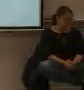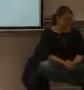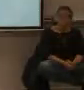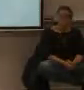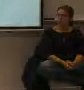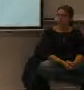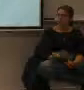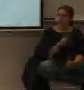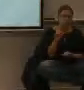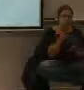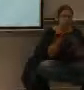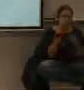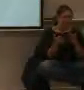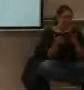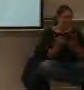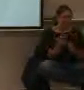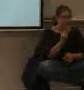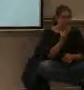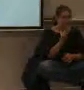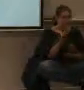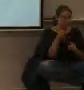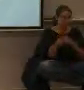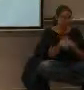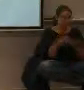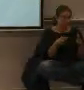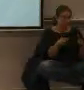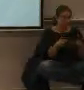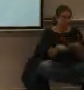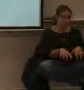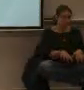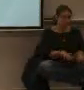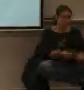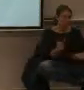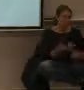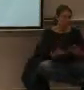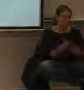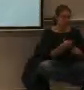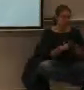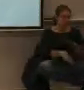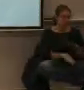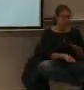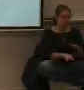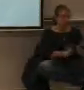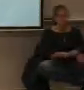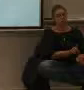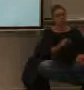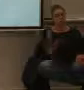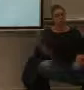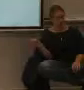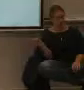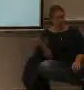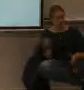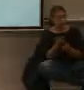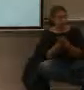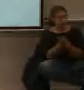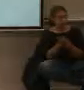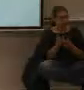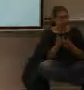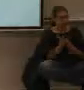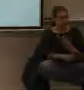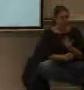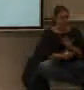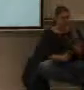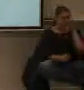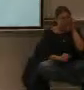And they'll do things like literally have to go into a river and suction up all the sediment off the bottom and take it somewhere away from the food webs so they can bury it and keep